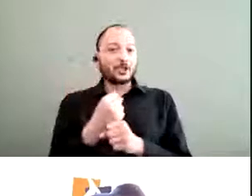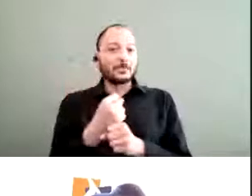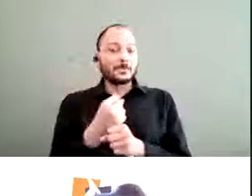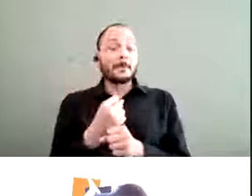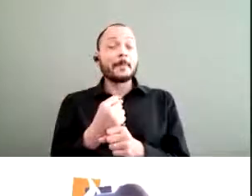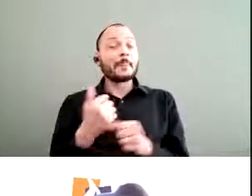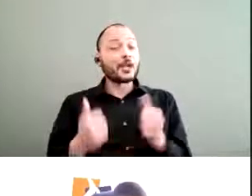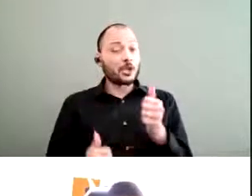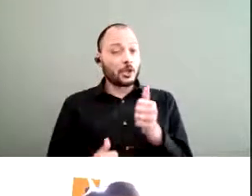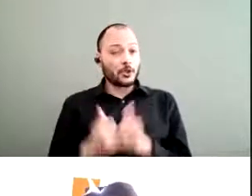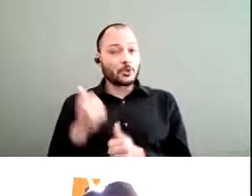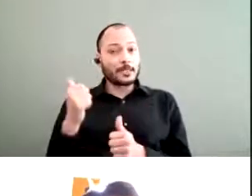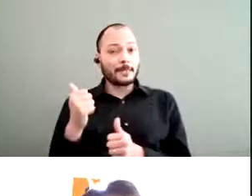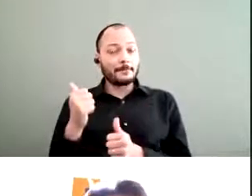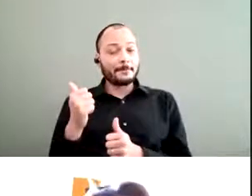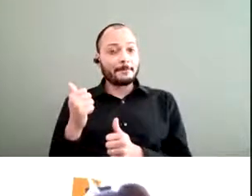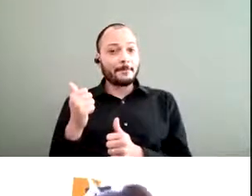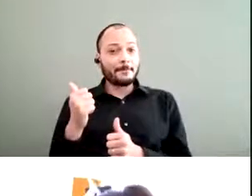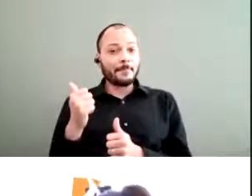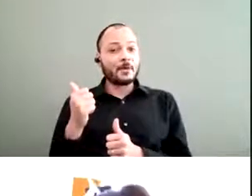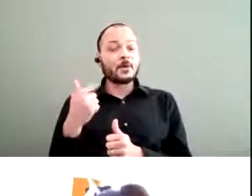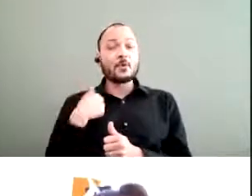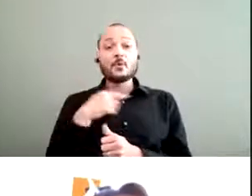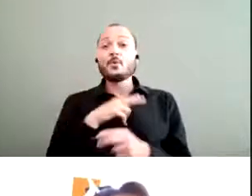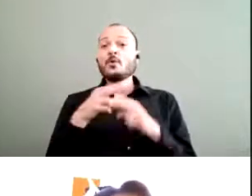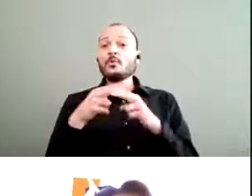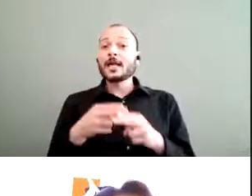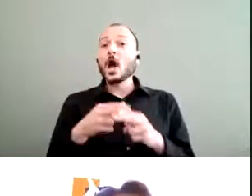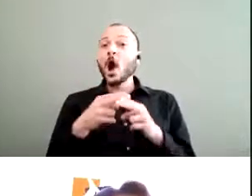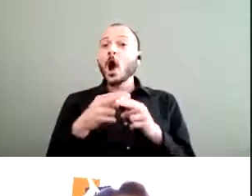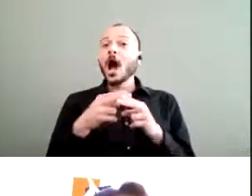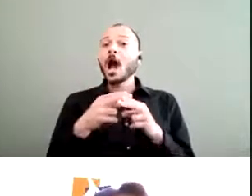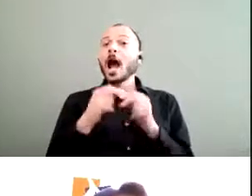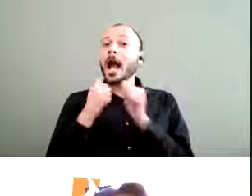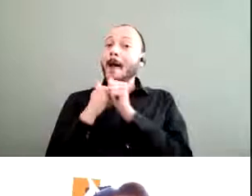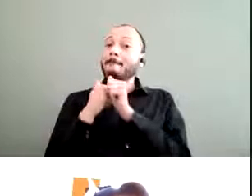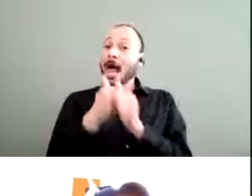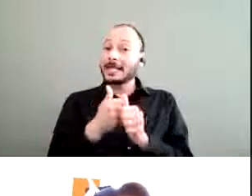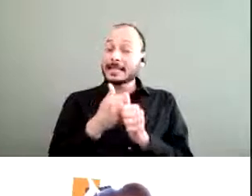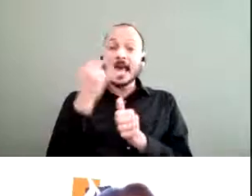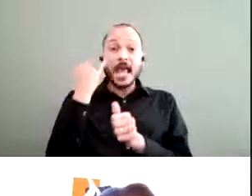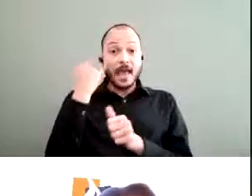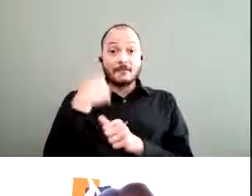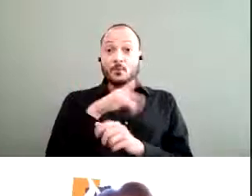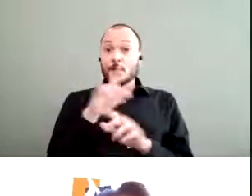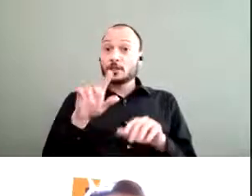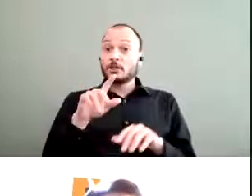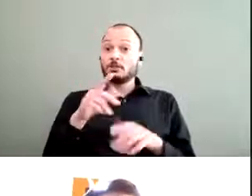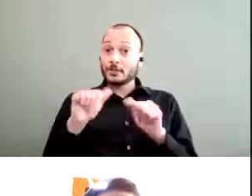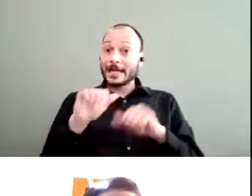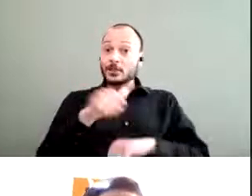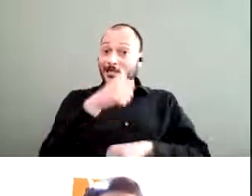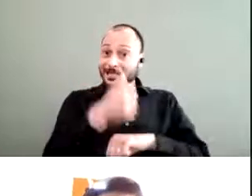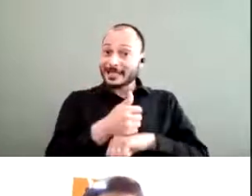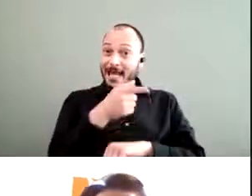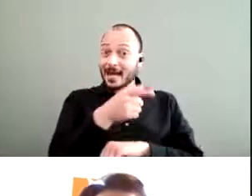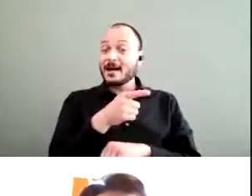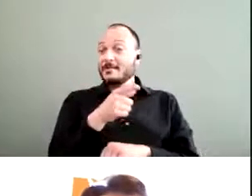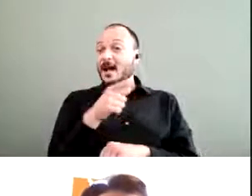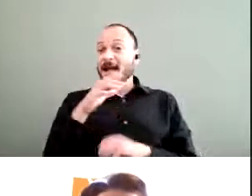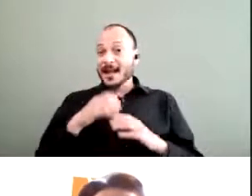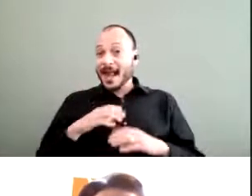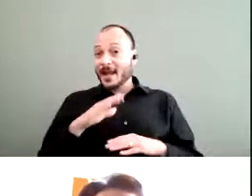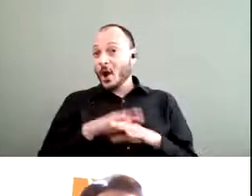in what we call compliance, like if we're trying to set up a client on a payment plan or resolve